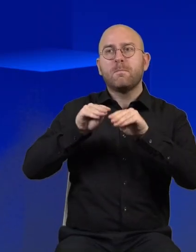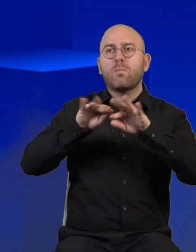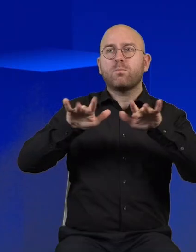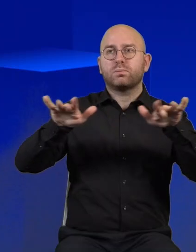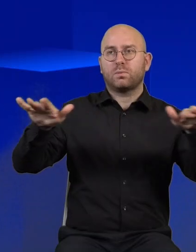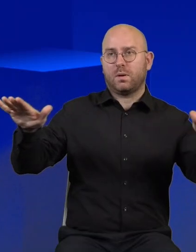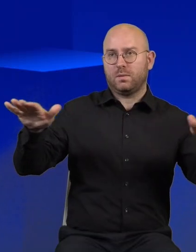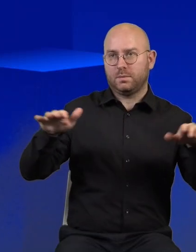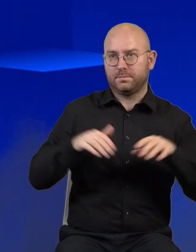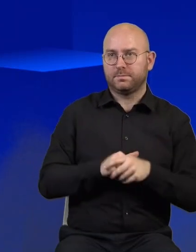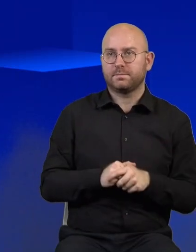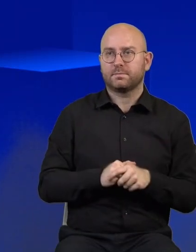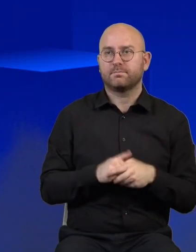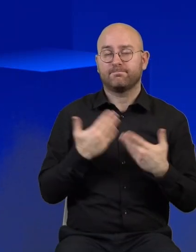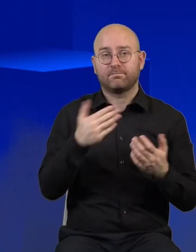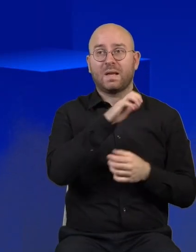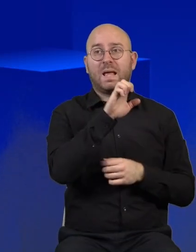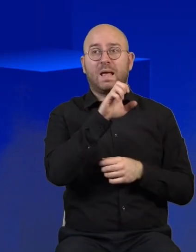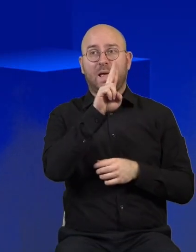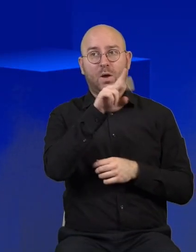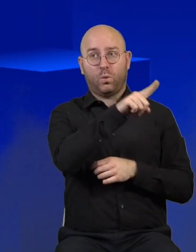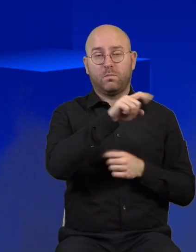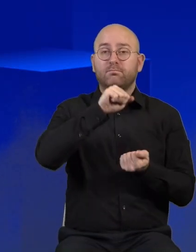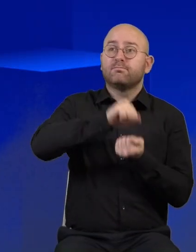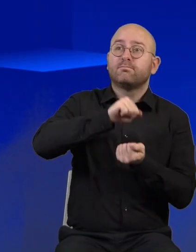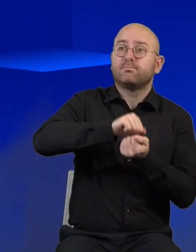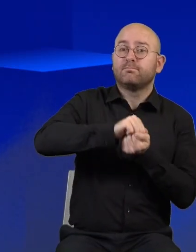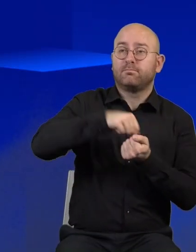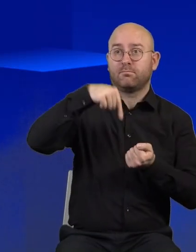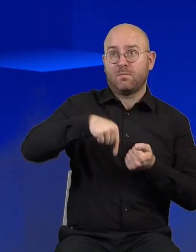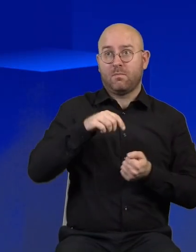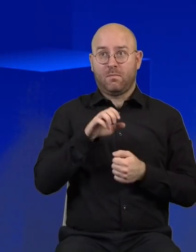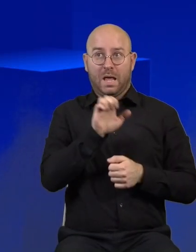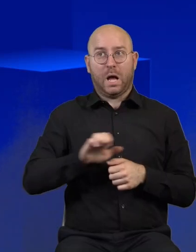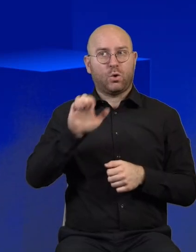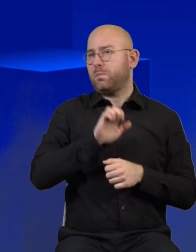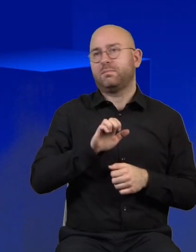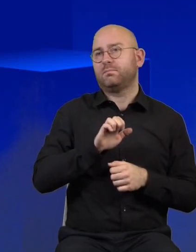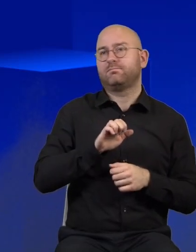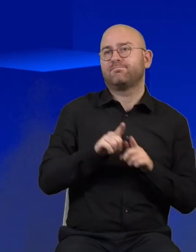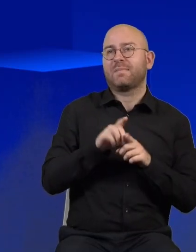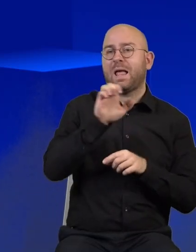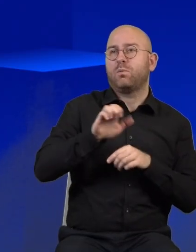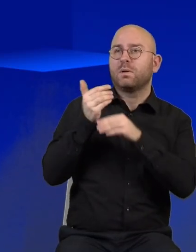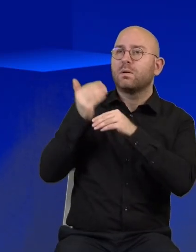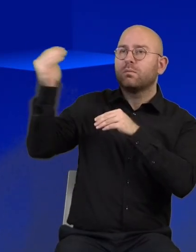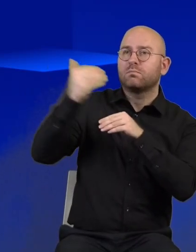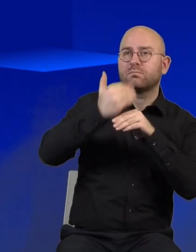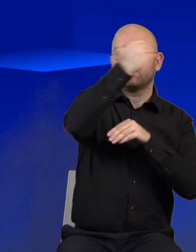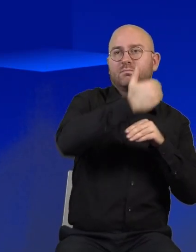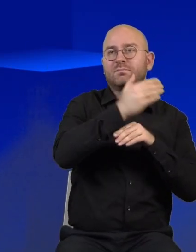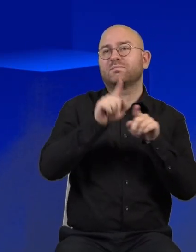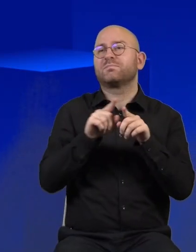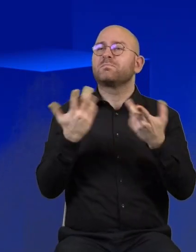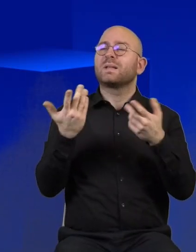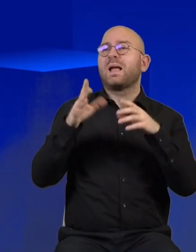And low emission types of vehicles are not only electric, but also hydrogen. And as the